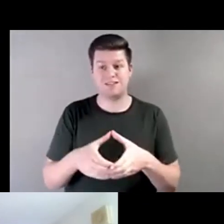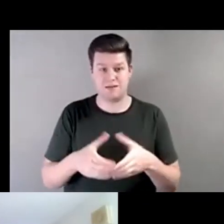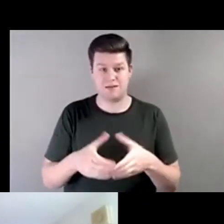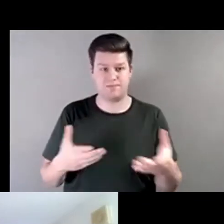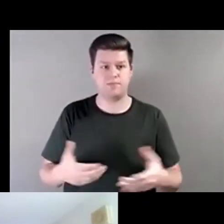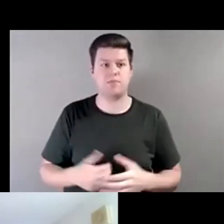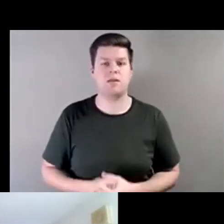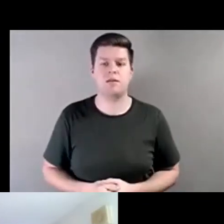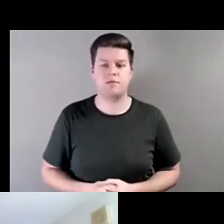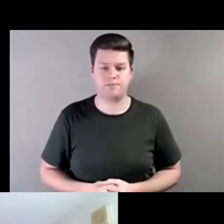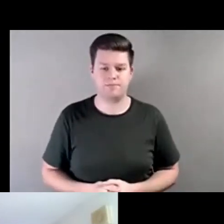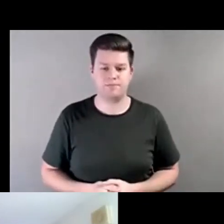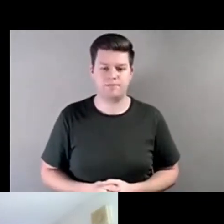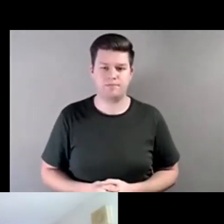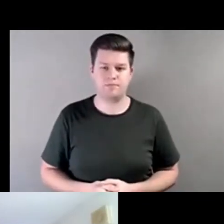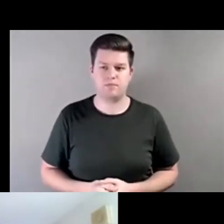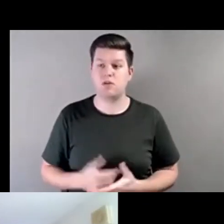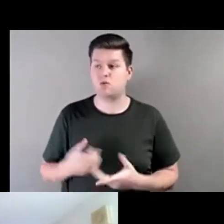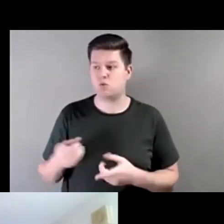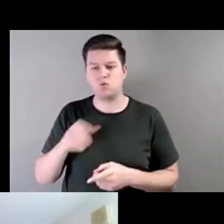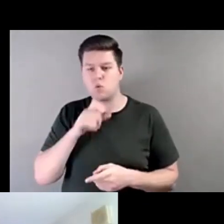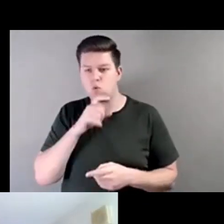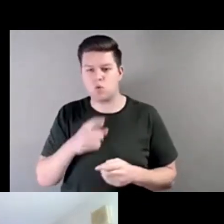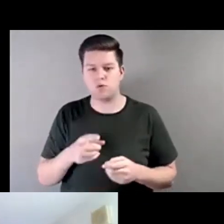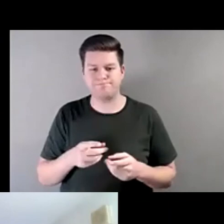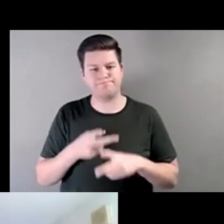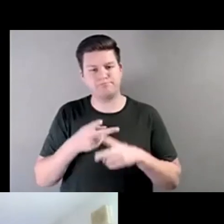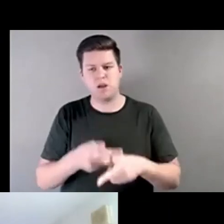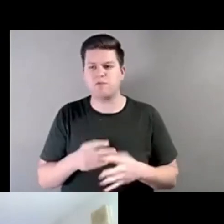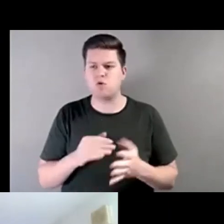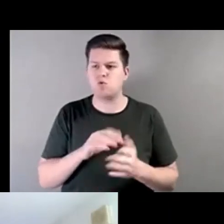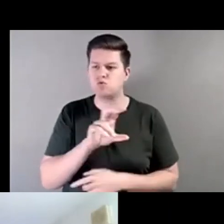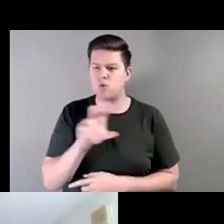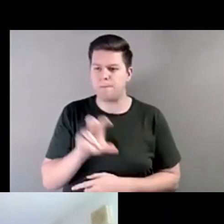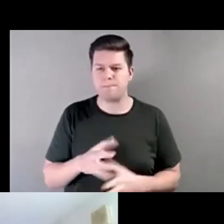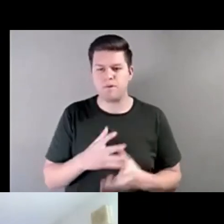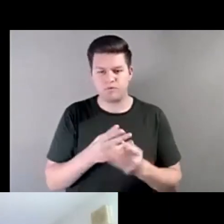facilitators. Thank you to you and to all of you for giving us your thoughts. But we'll see you